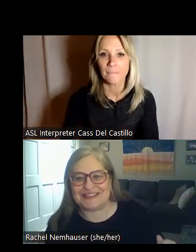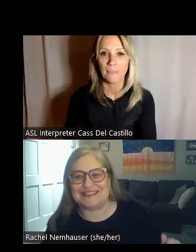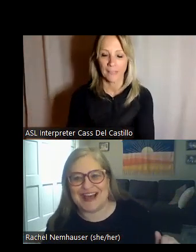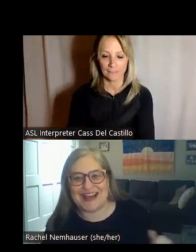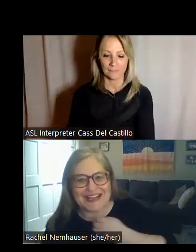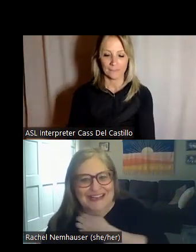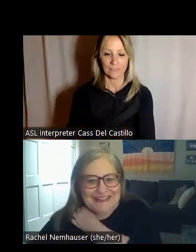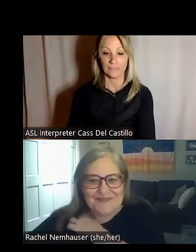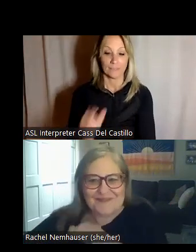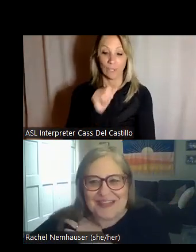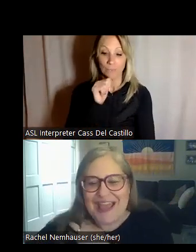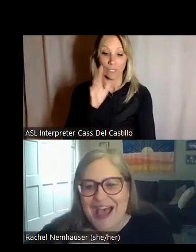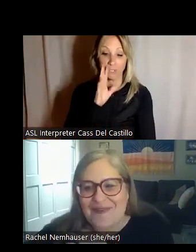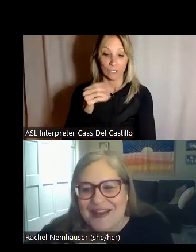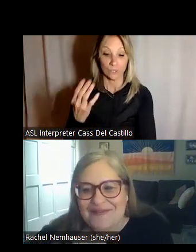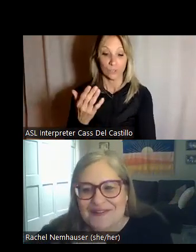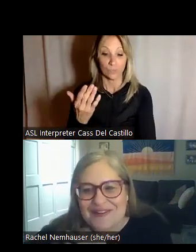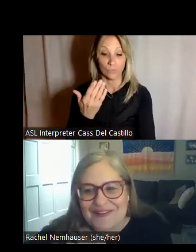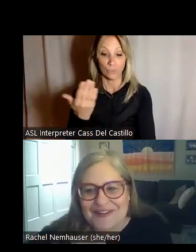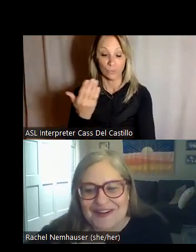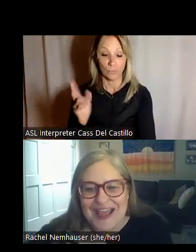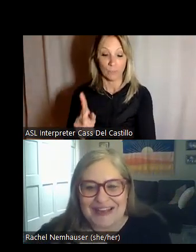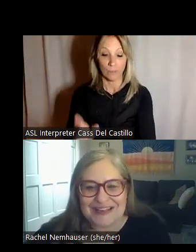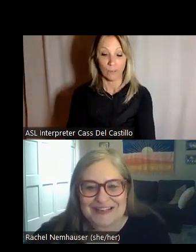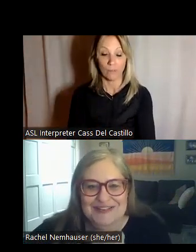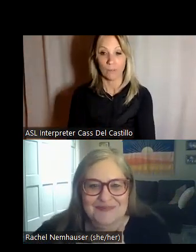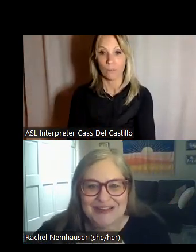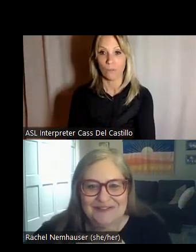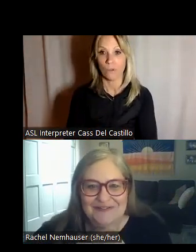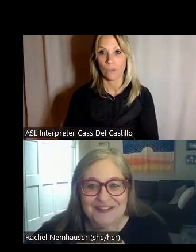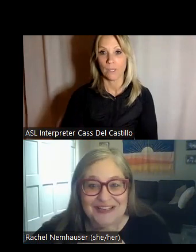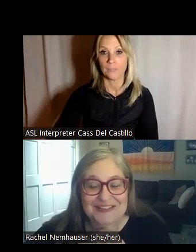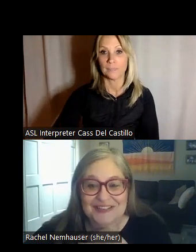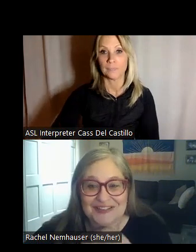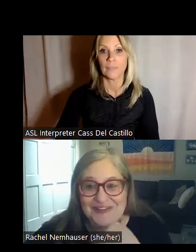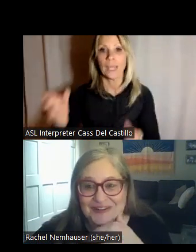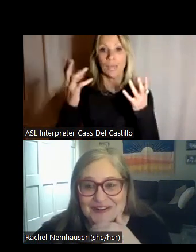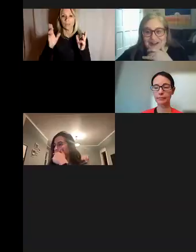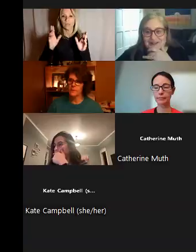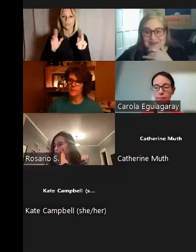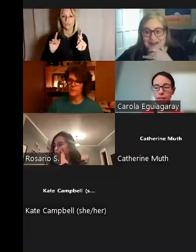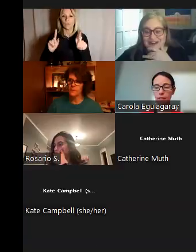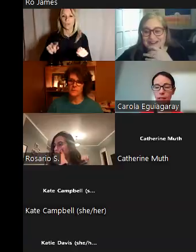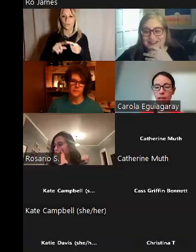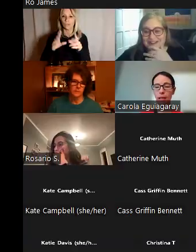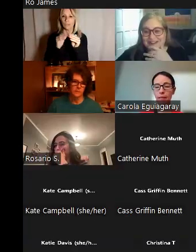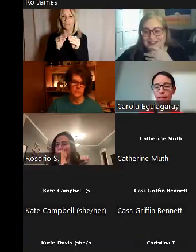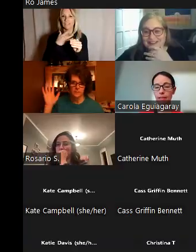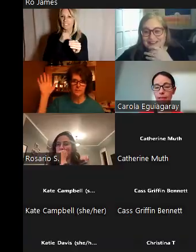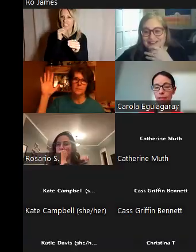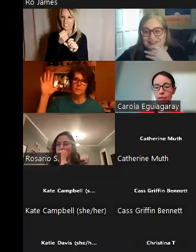novices got it how many of you have ever headed into a meeting feeling insecure or unprepared